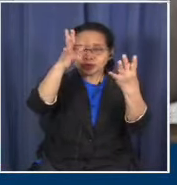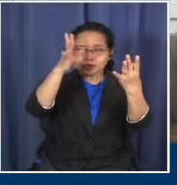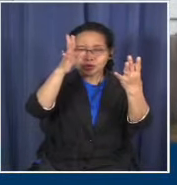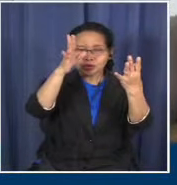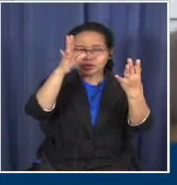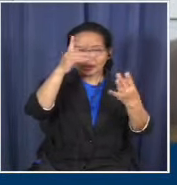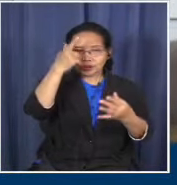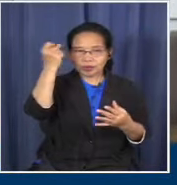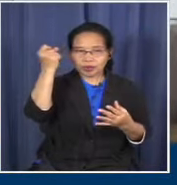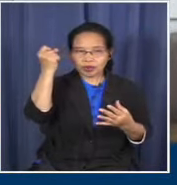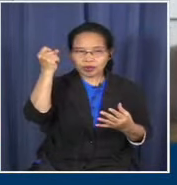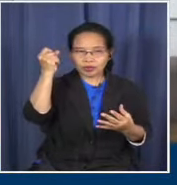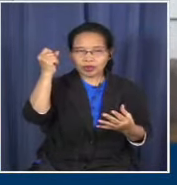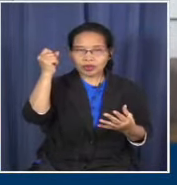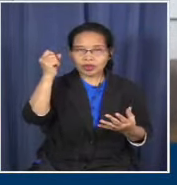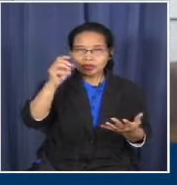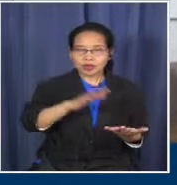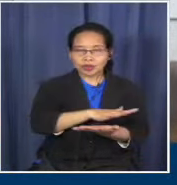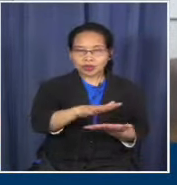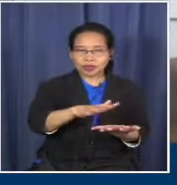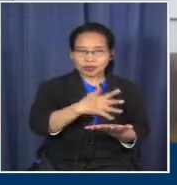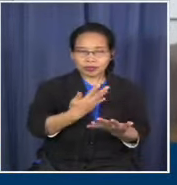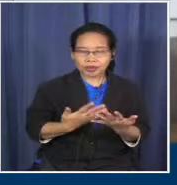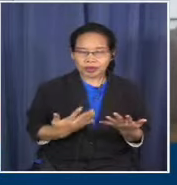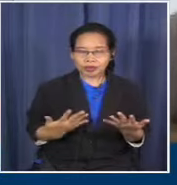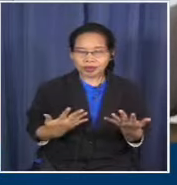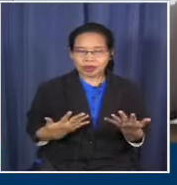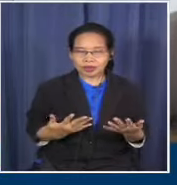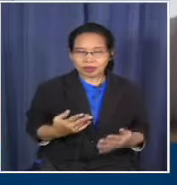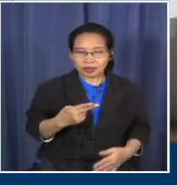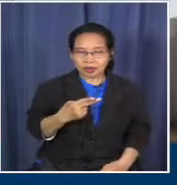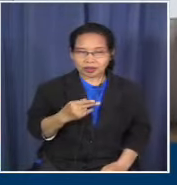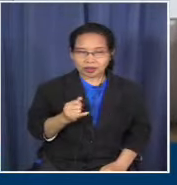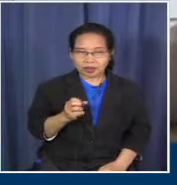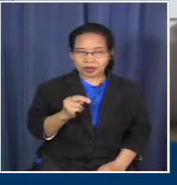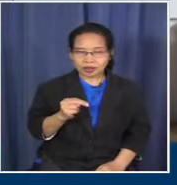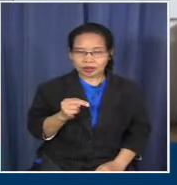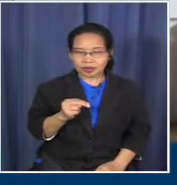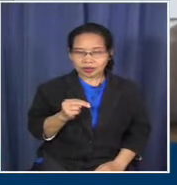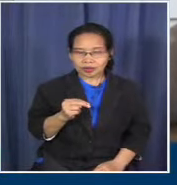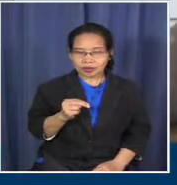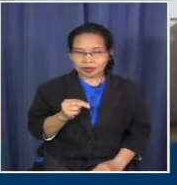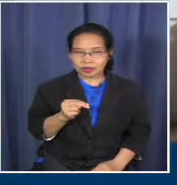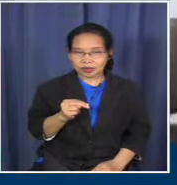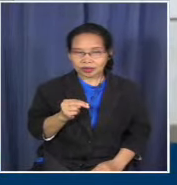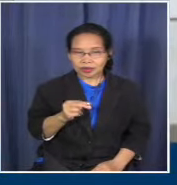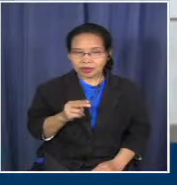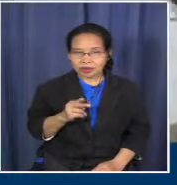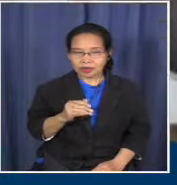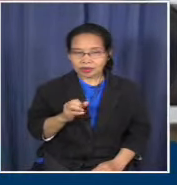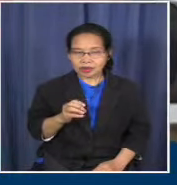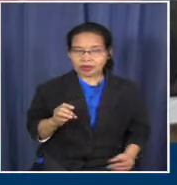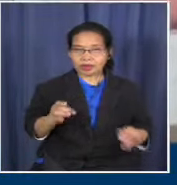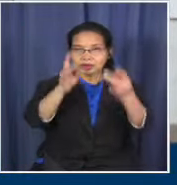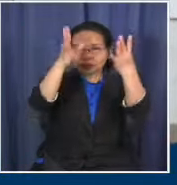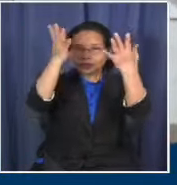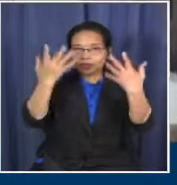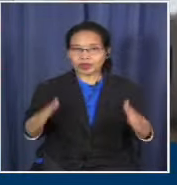there are explosions, it is because of combustible materials, and hydrogen is